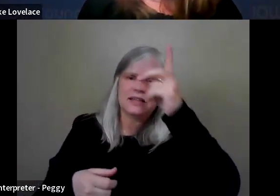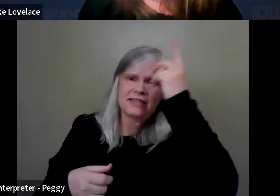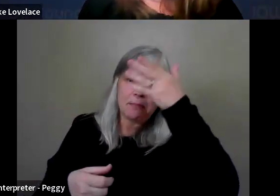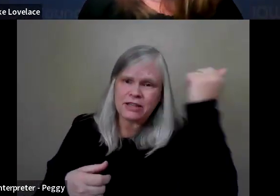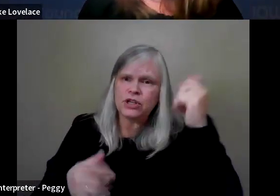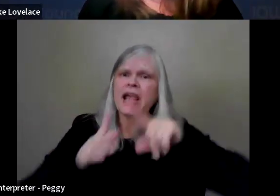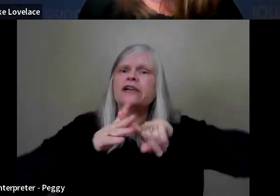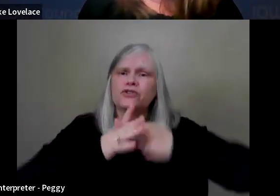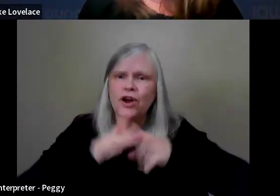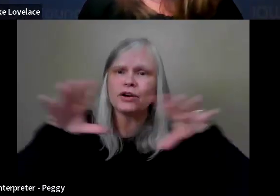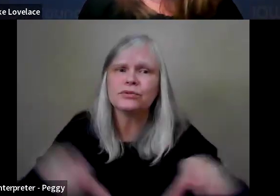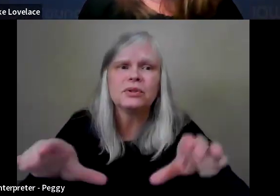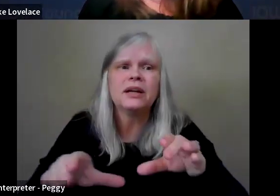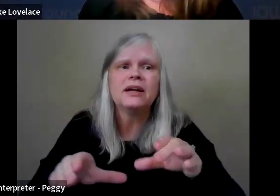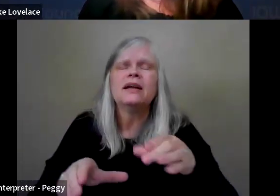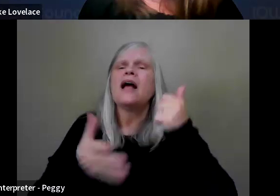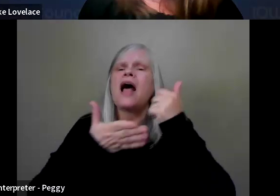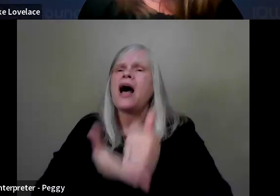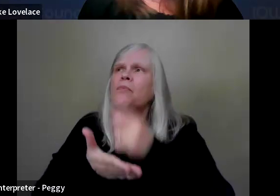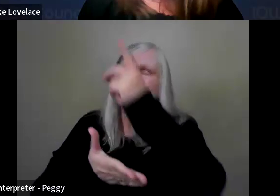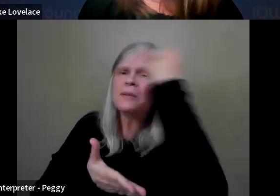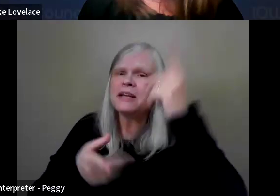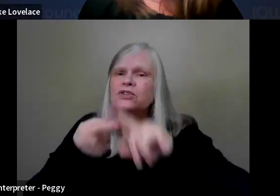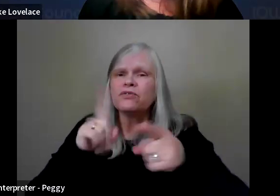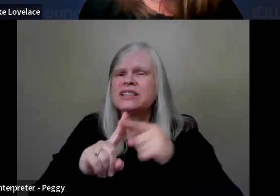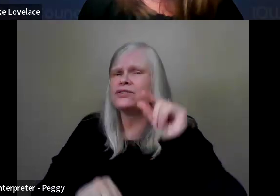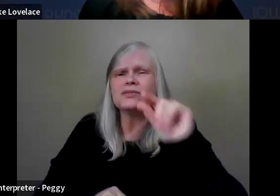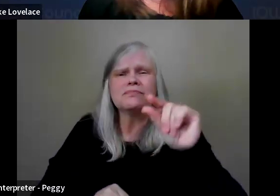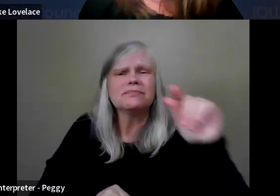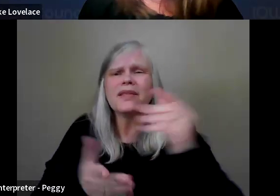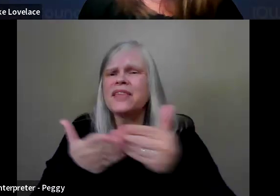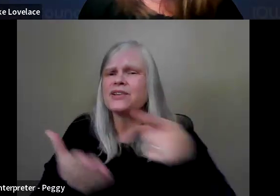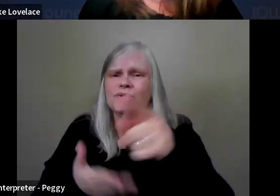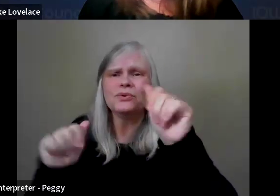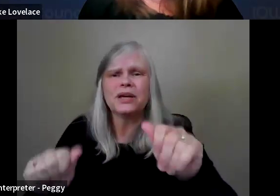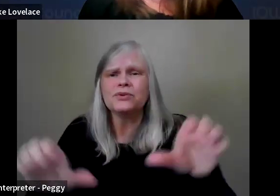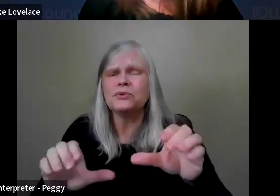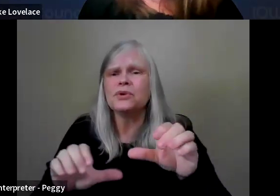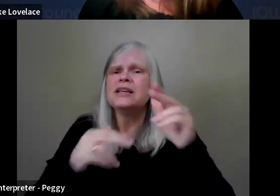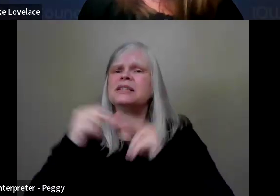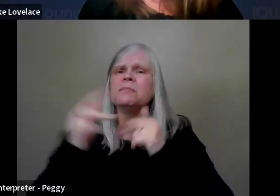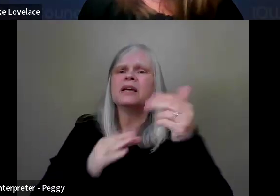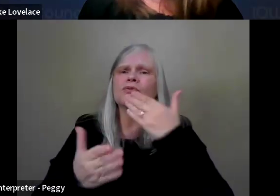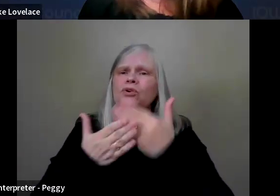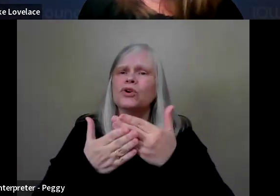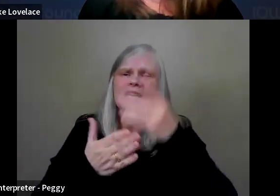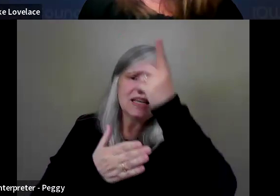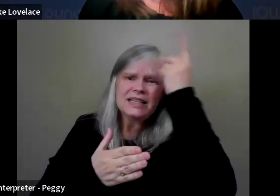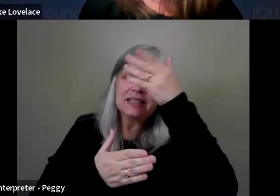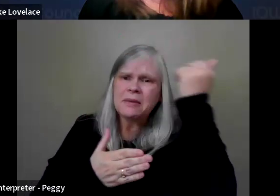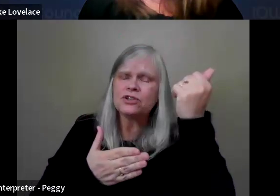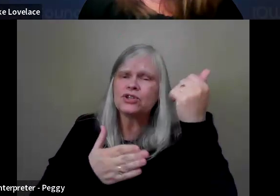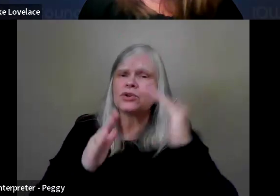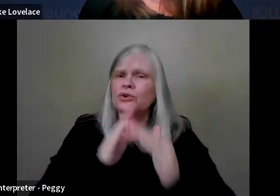of Dementia Friends is helping people understand there are just small things you can do to help build dementia-friendly communities across our